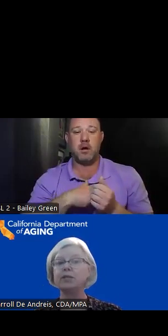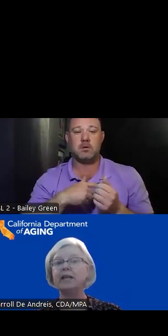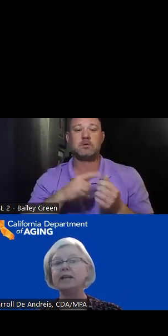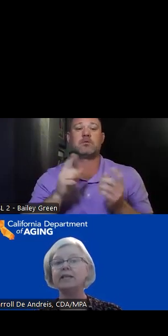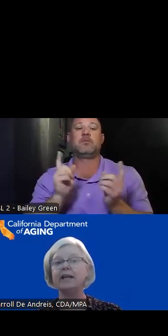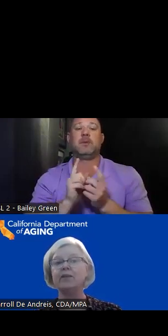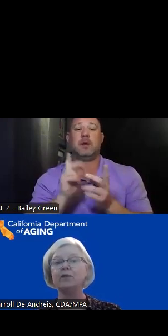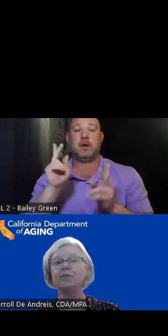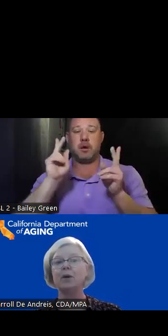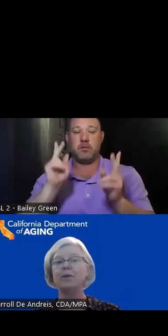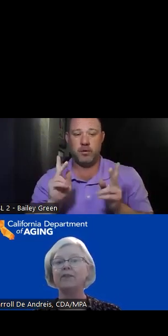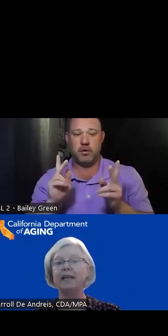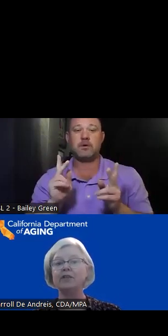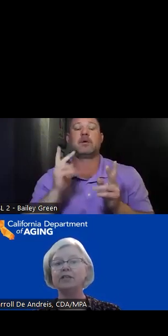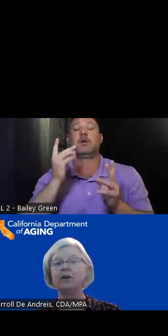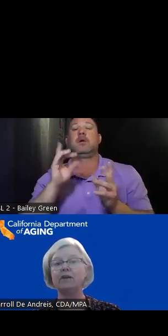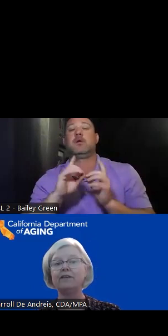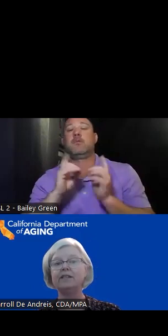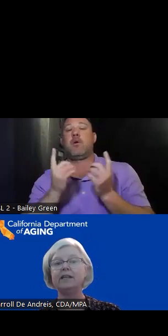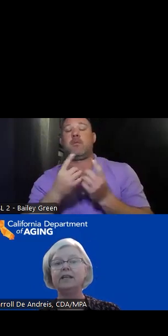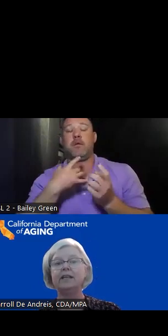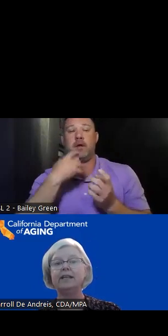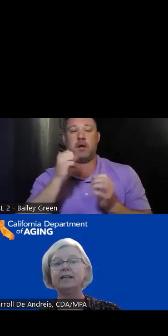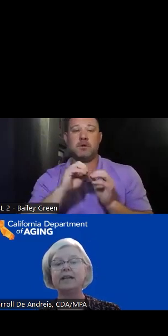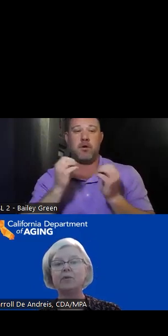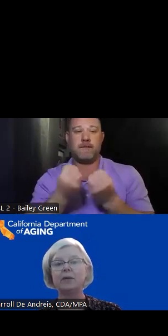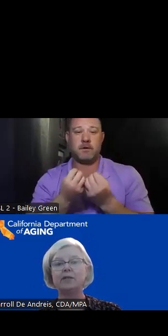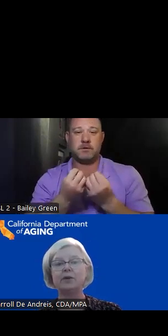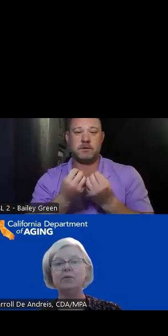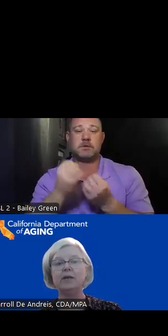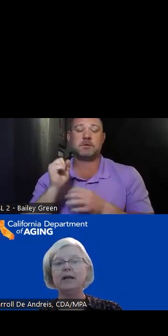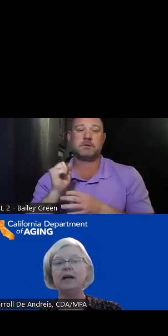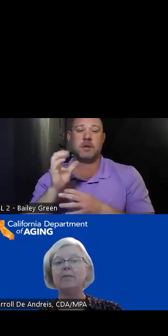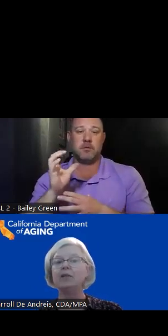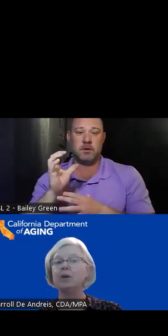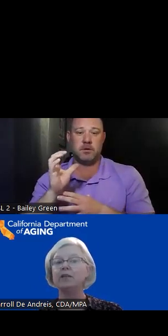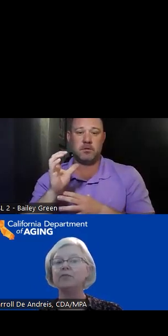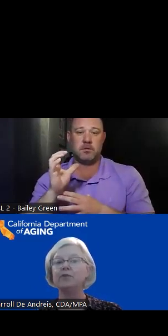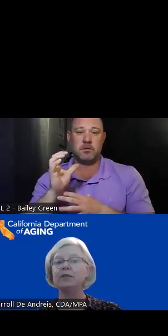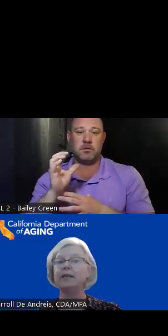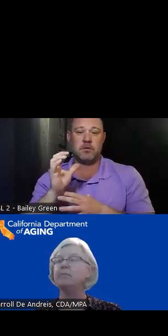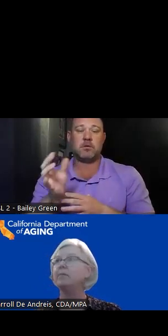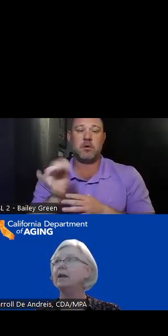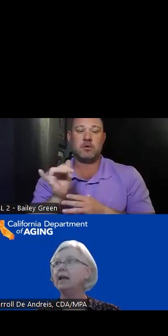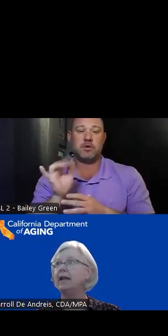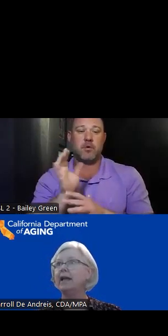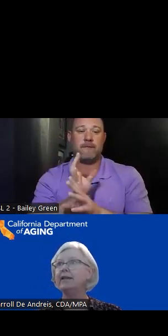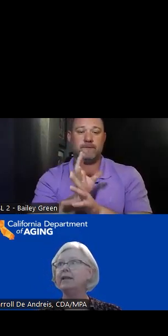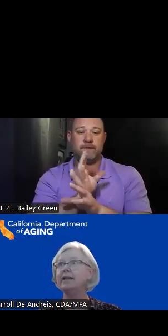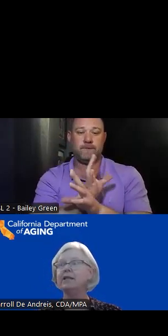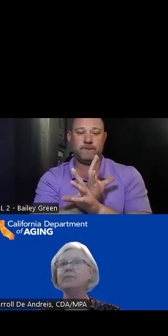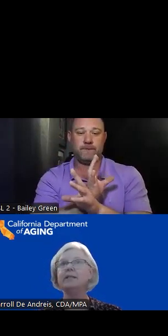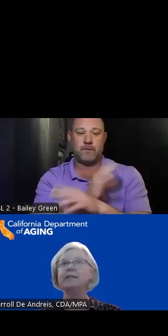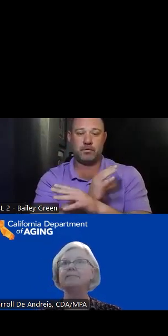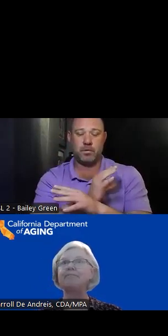in person at the California Department of Aging's office in Sacramento, as well as virtually.